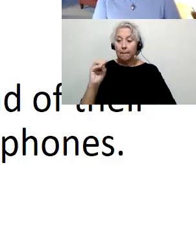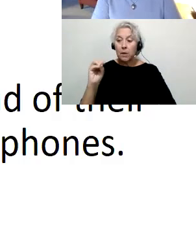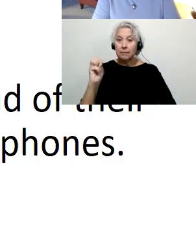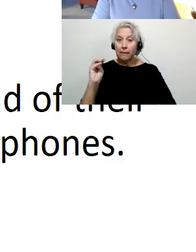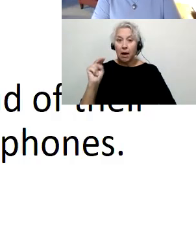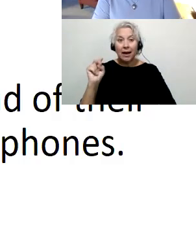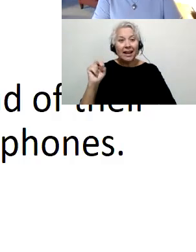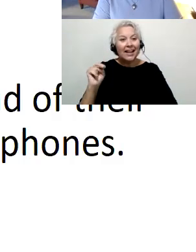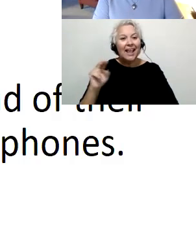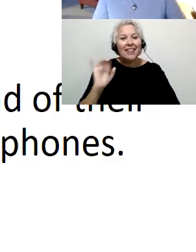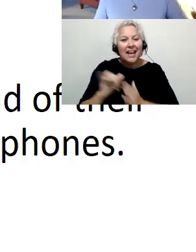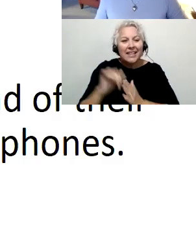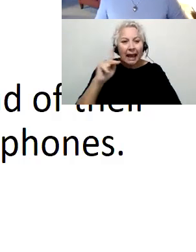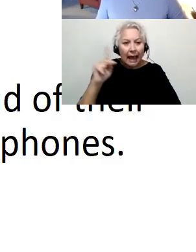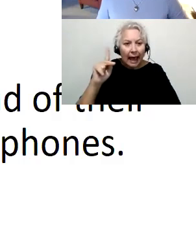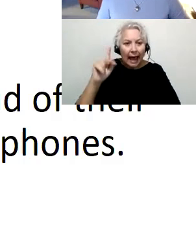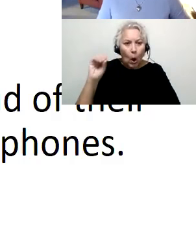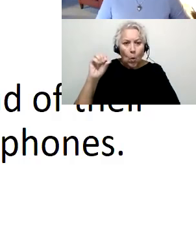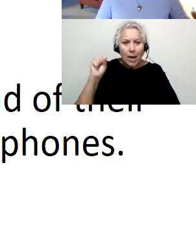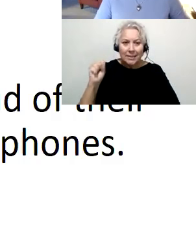that email address is